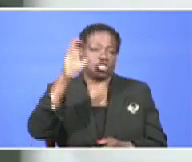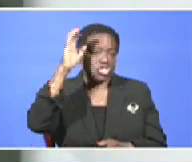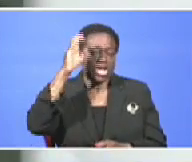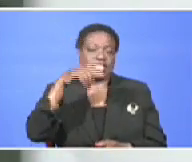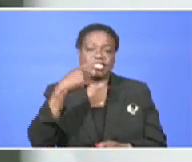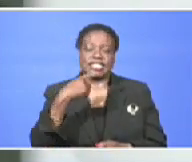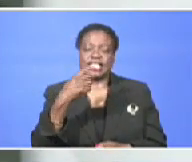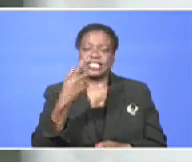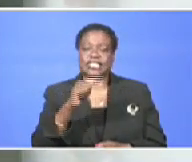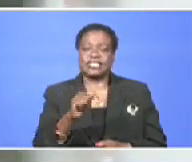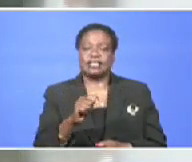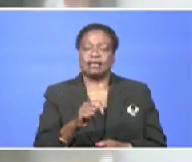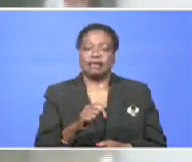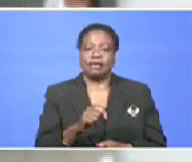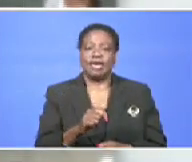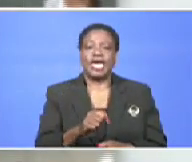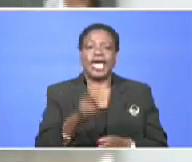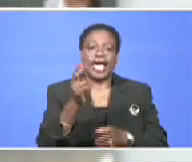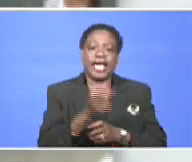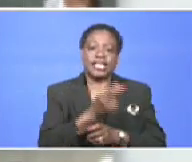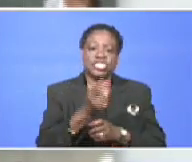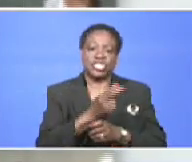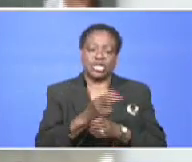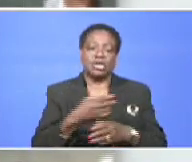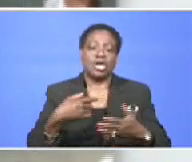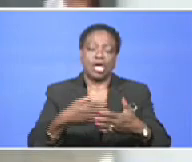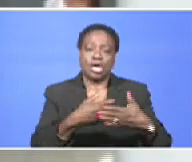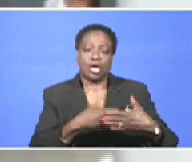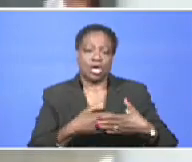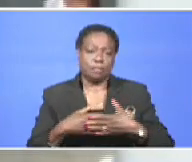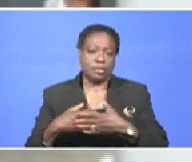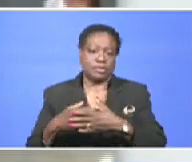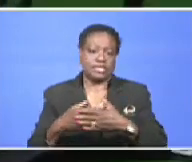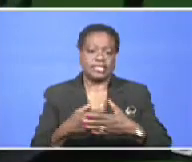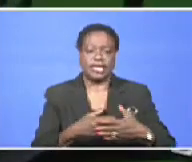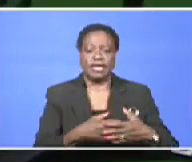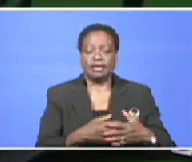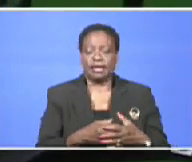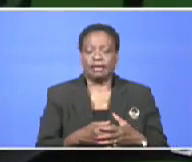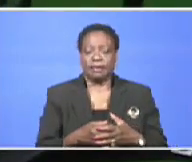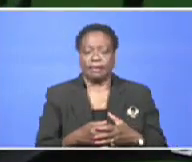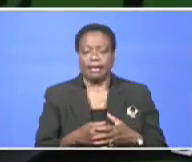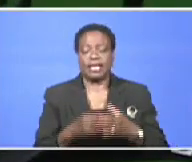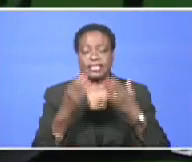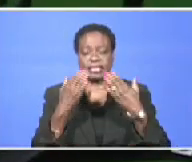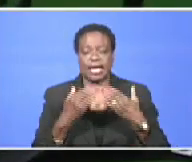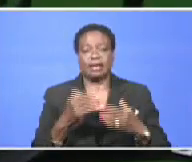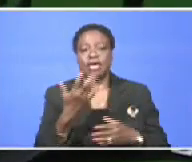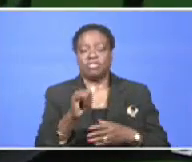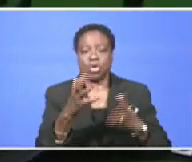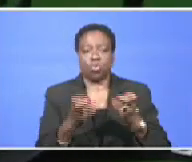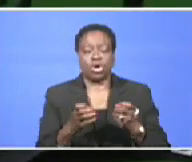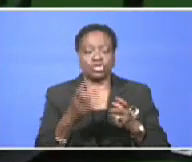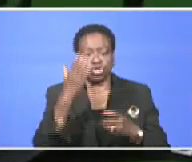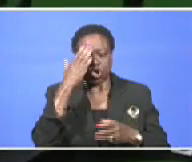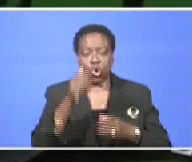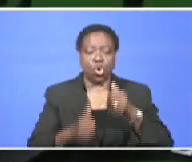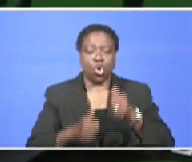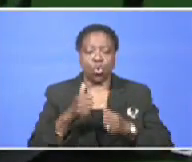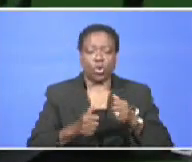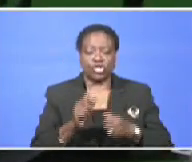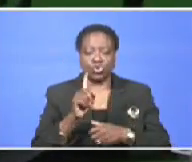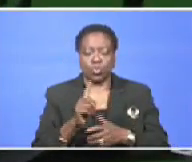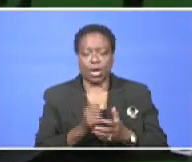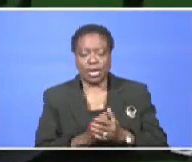locally and abroad are anxious for more details on what turned out to be a deadly voyage. They want to know which one, you know, alive,